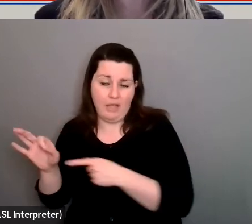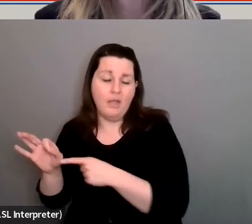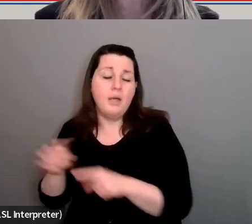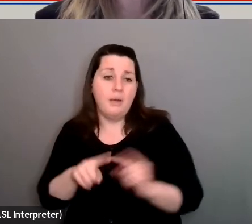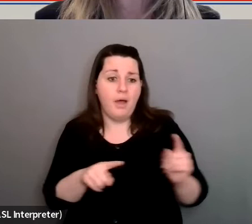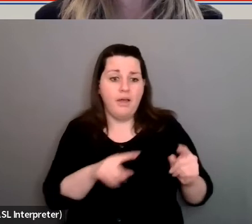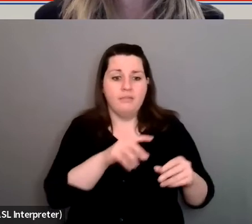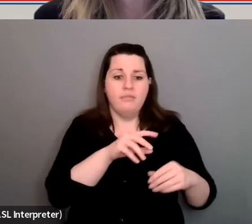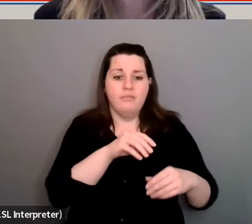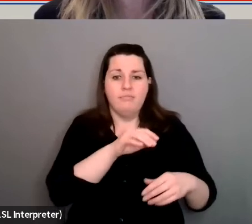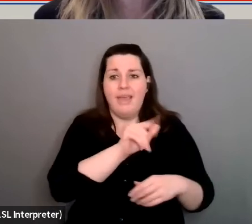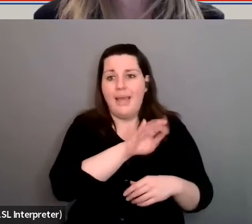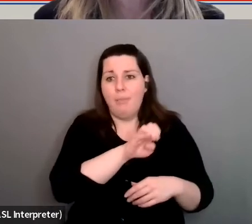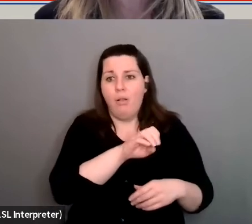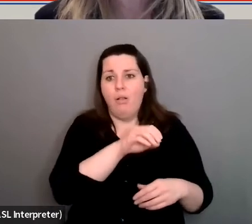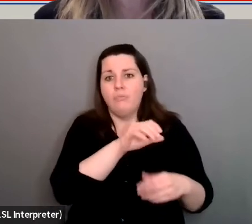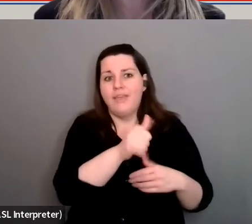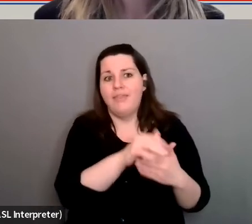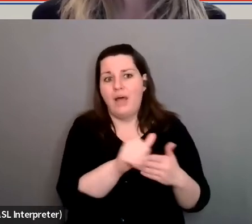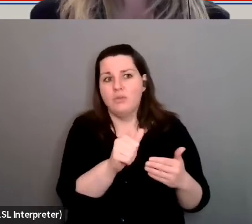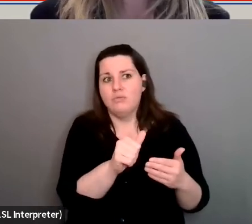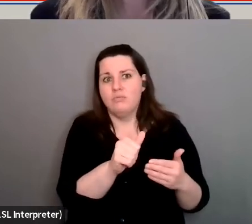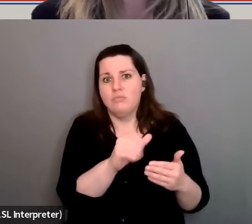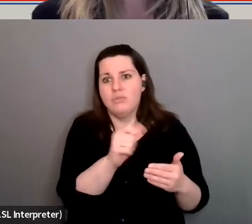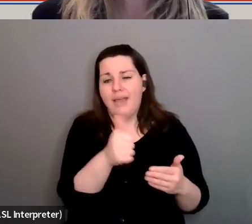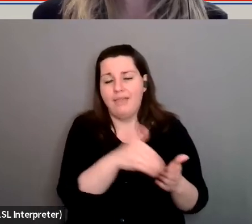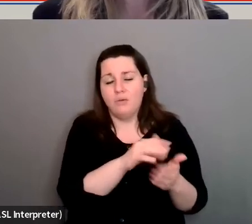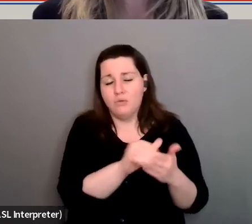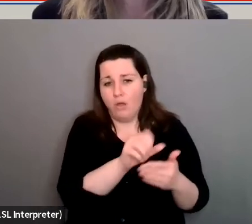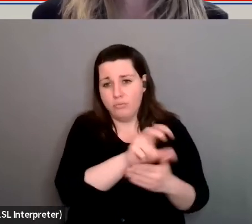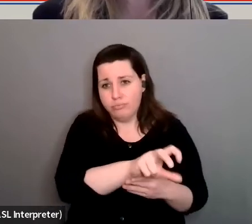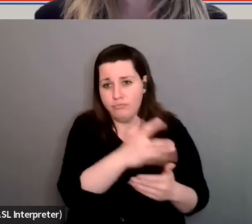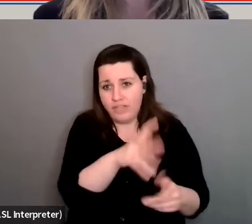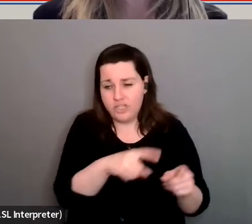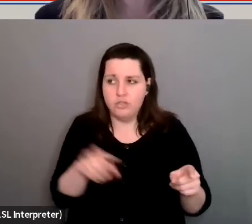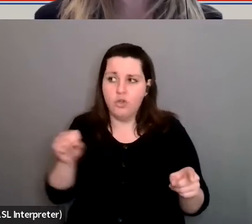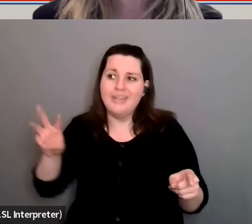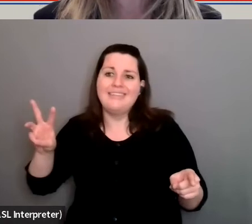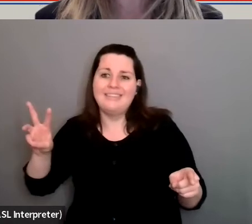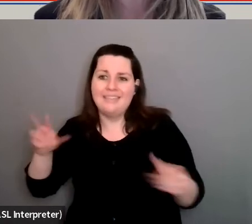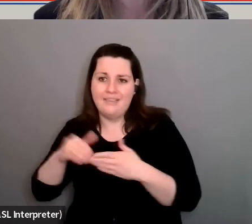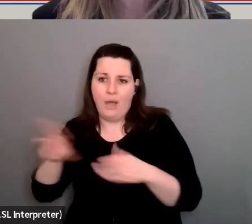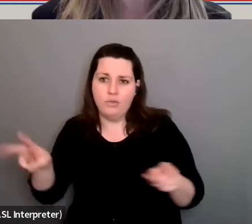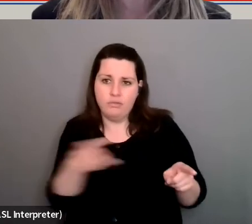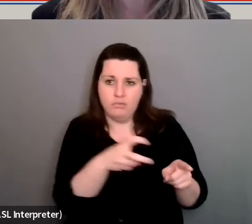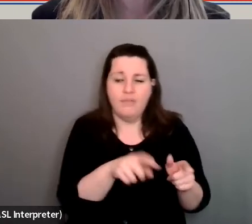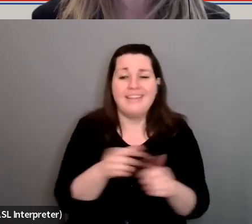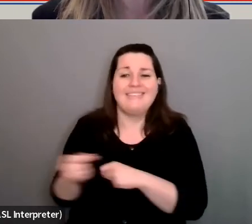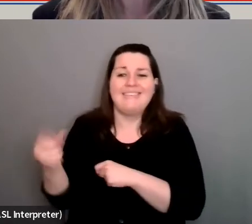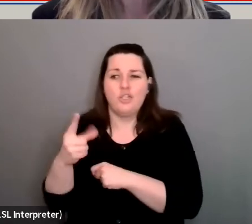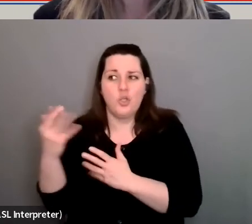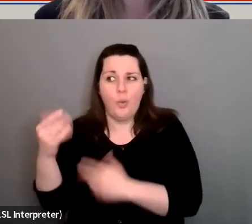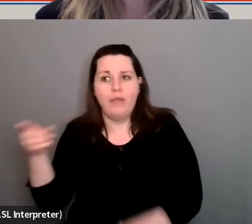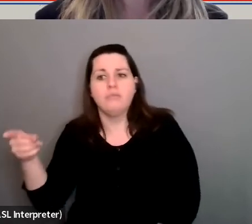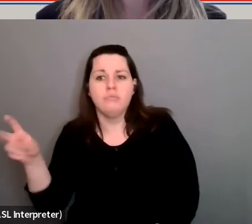been contributions of $10,000 made into the ABLE account, they could transfer $6,000 this year, and then next year they could transfer